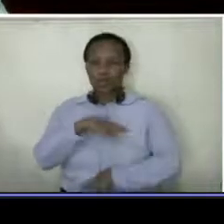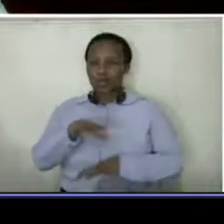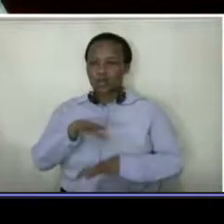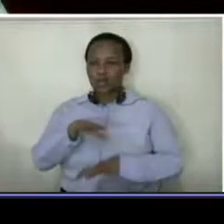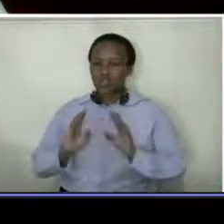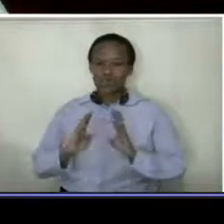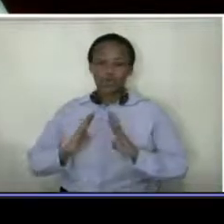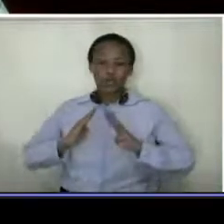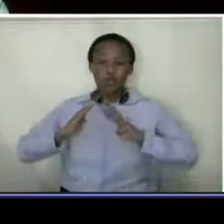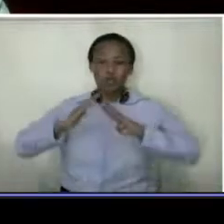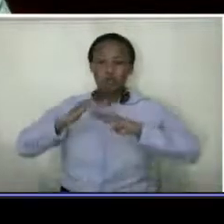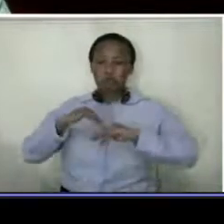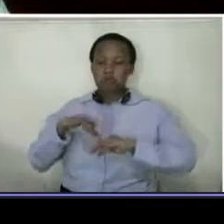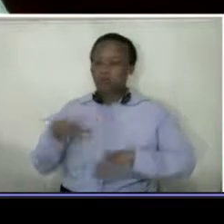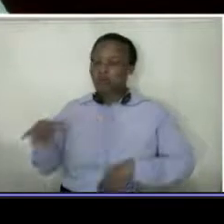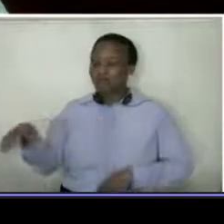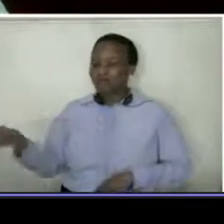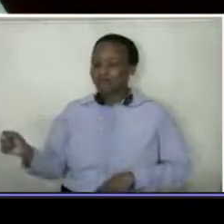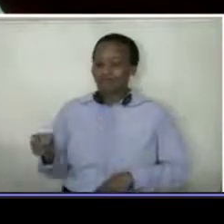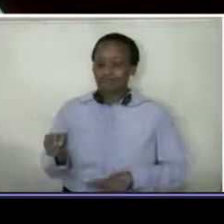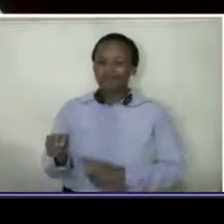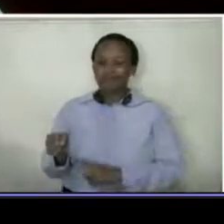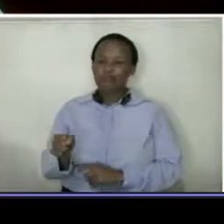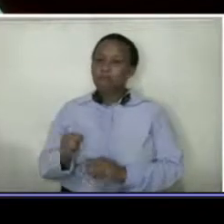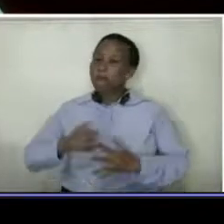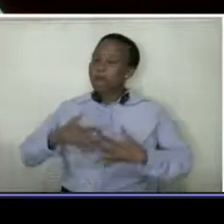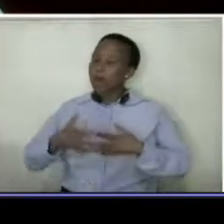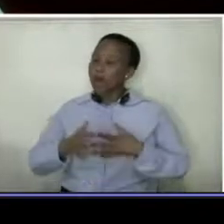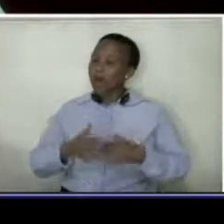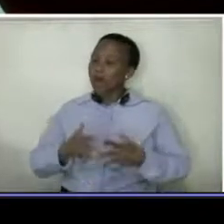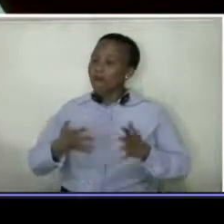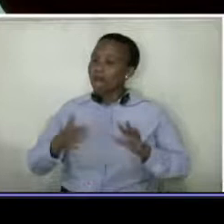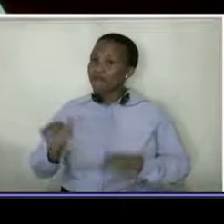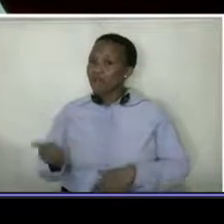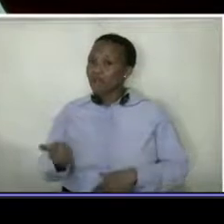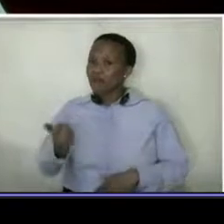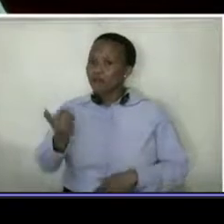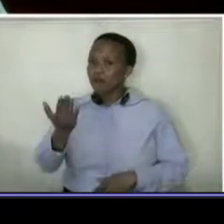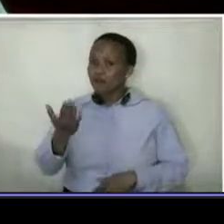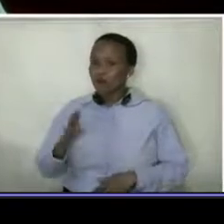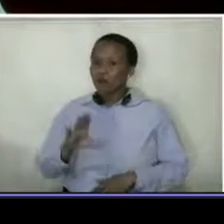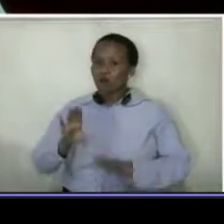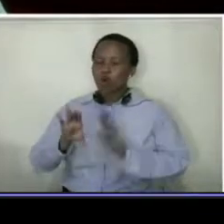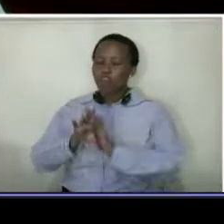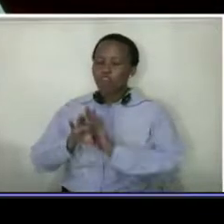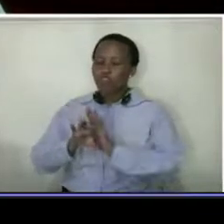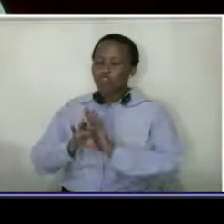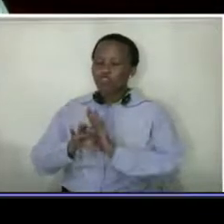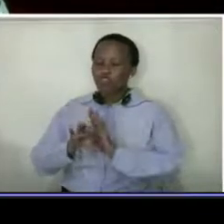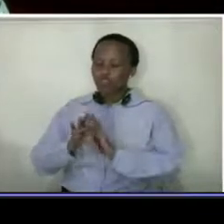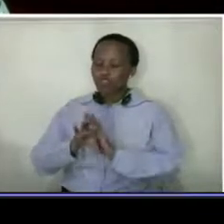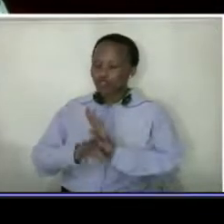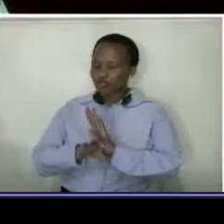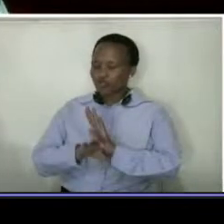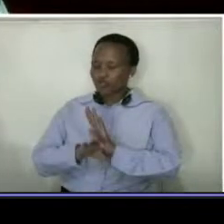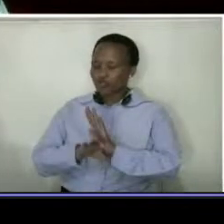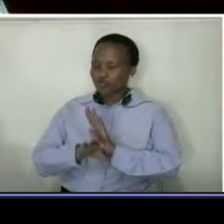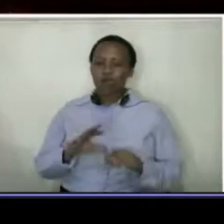inkantolo eyanquma ukuthi labasebenzi abafuna ukuqashwa yilo mkhandlu vele abafanele